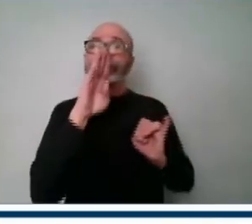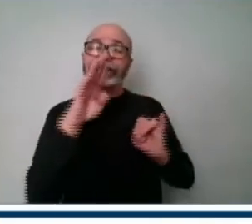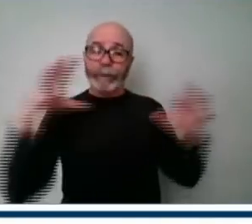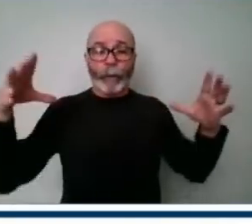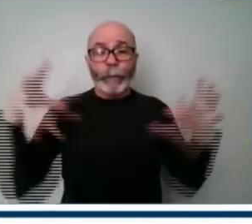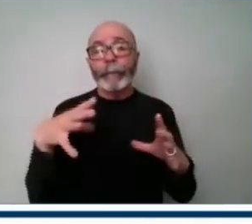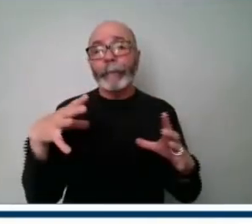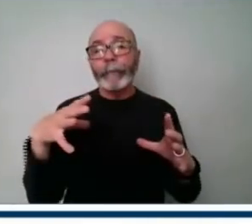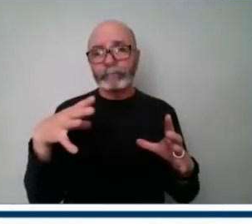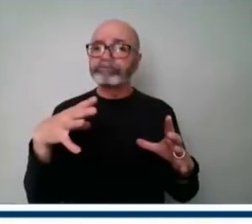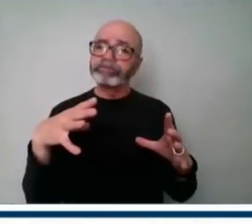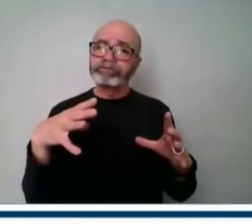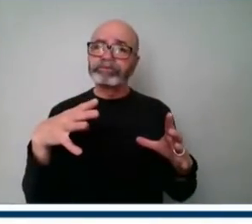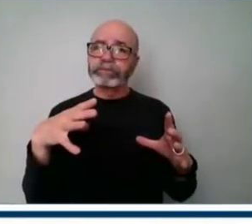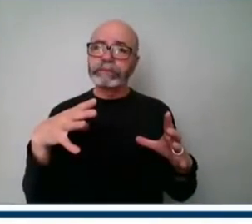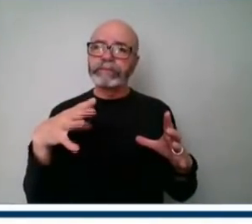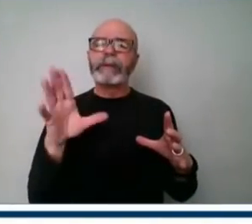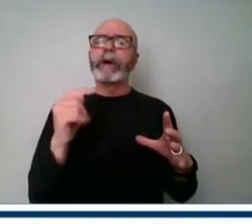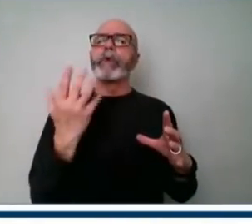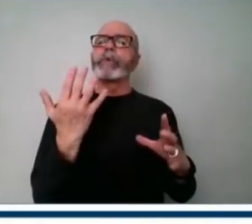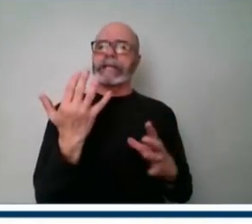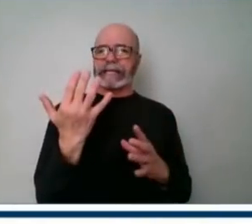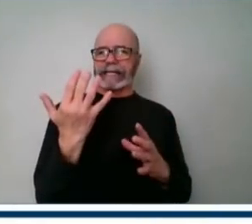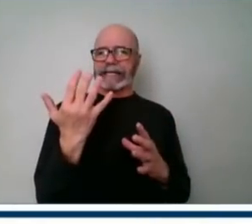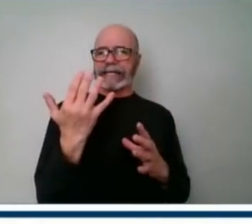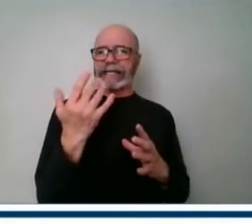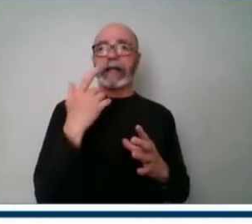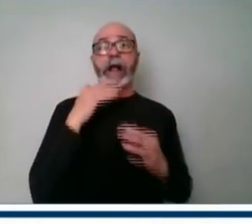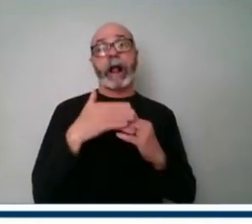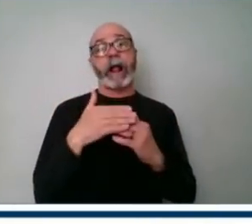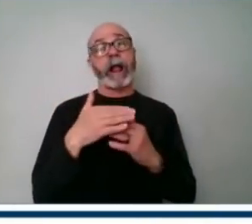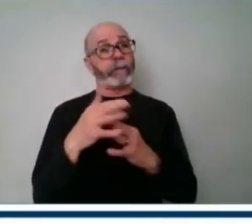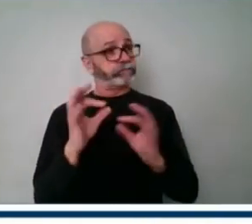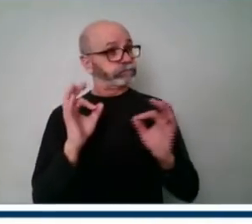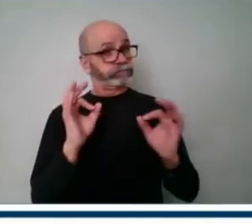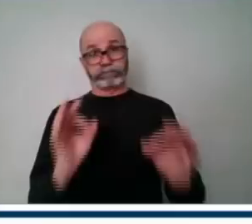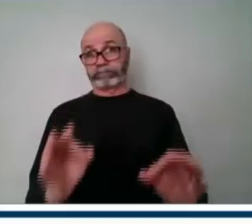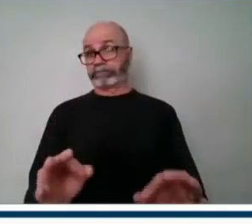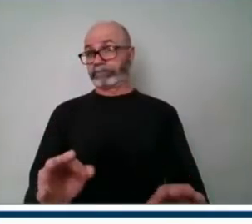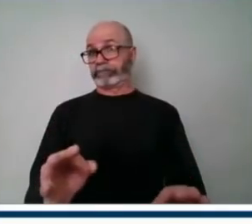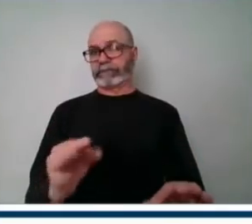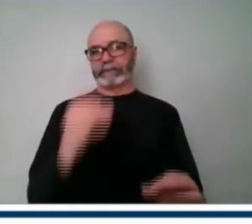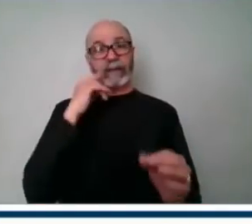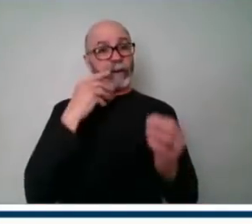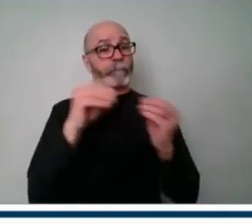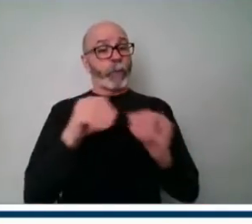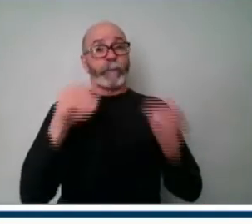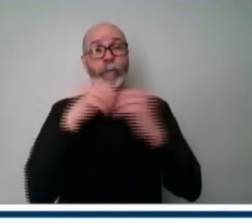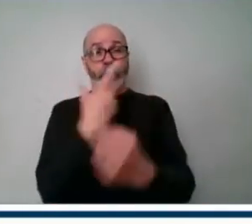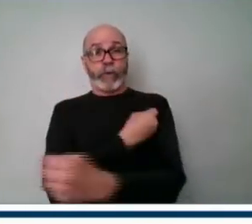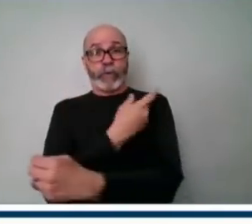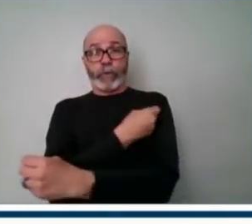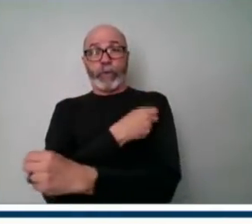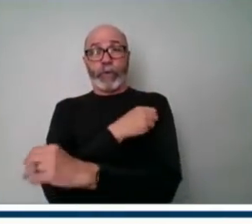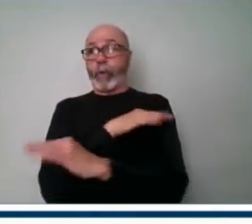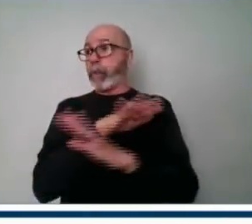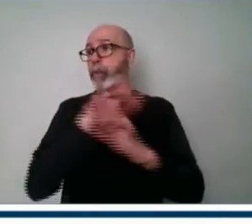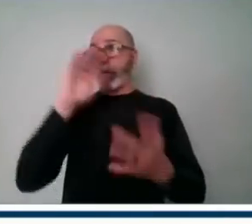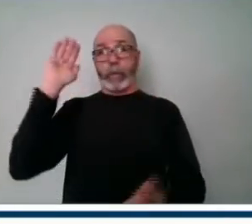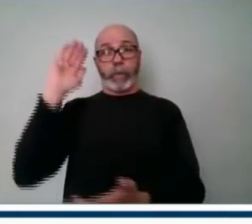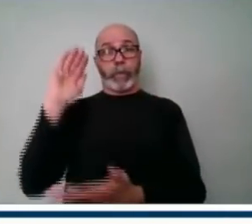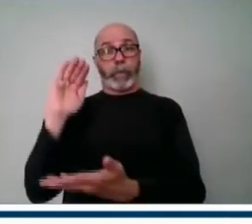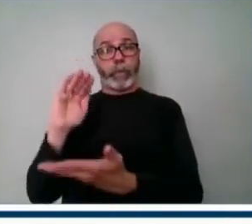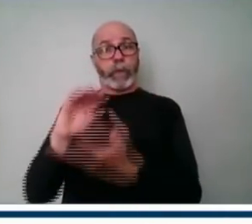that until we move forward with more vaccines and our epidemiology remains low through the bubble